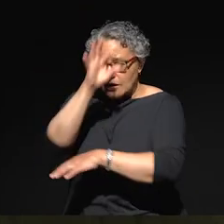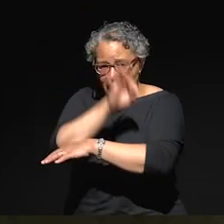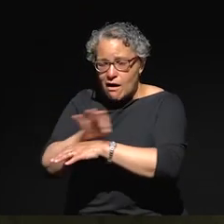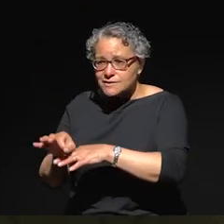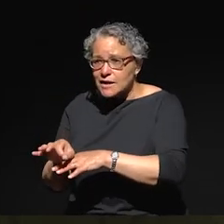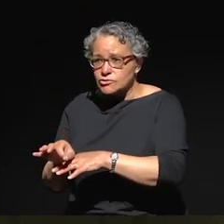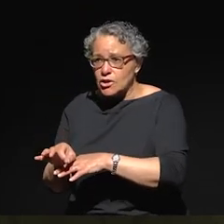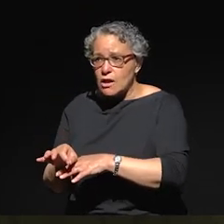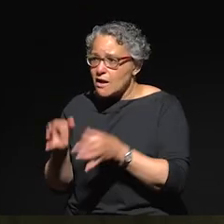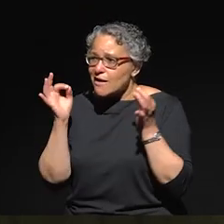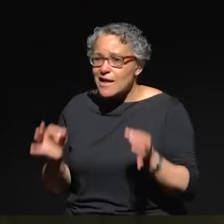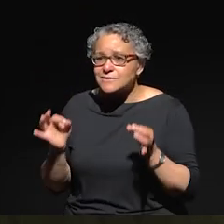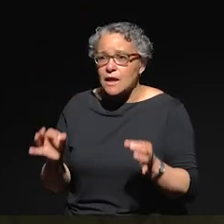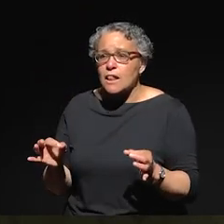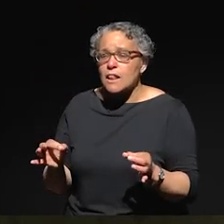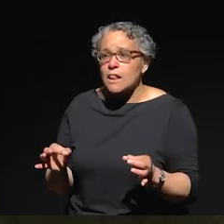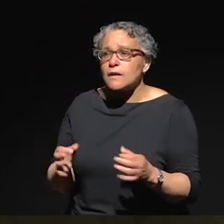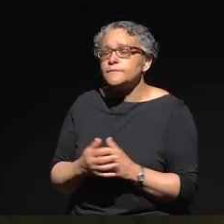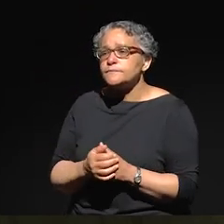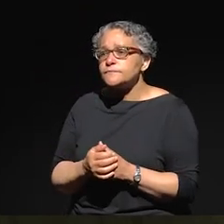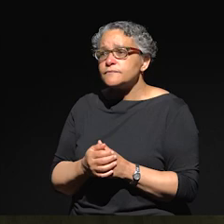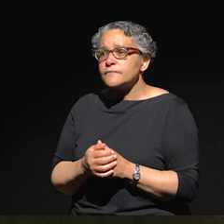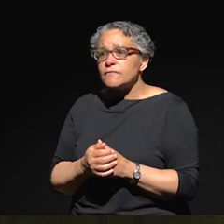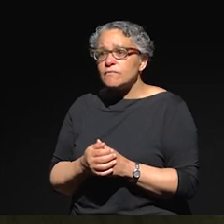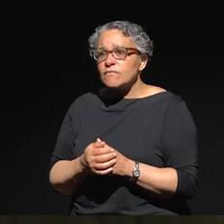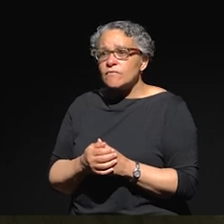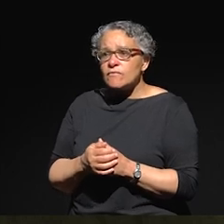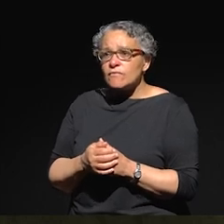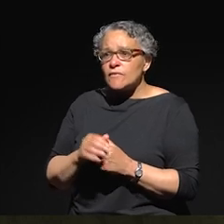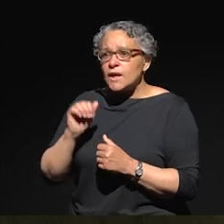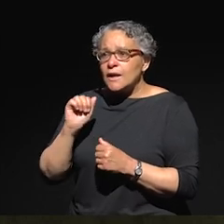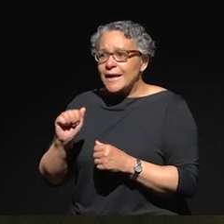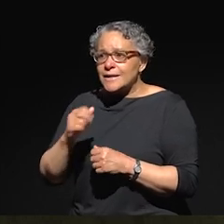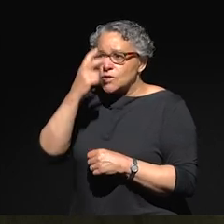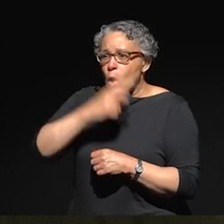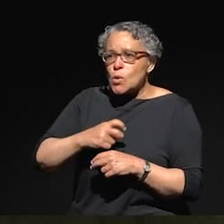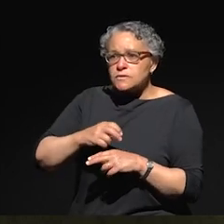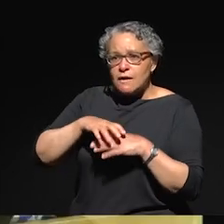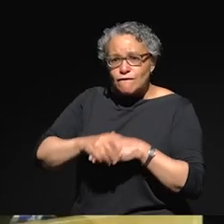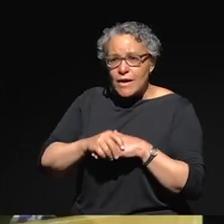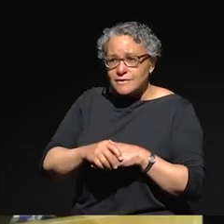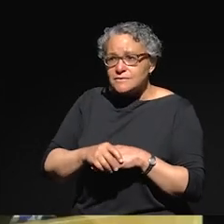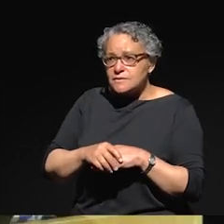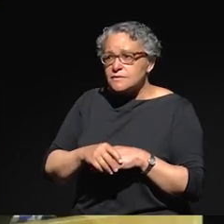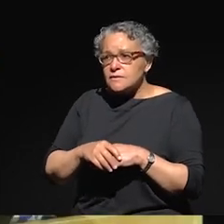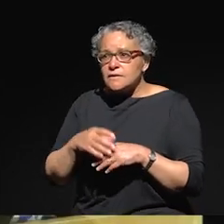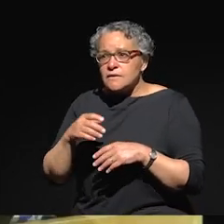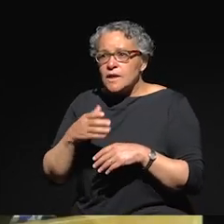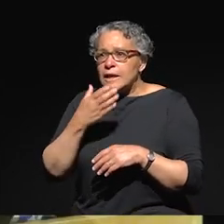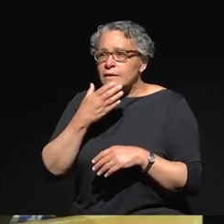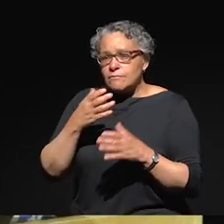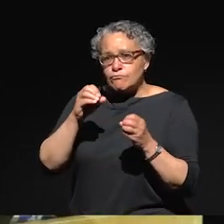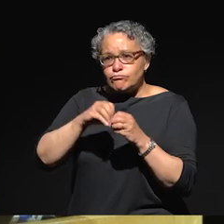the plans that his older friend and mentor, Donato Bramante, had for the new St. Peter's, because that's another project